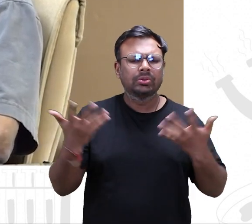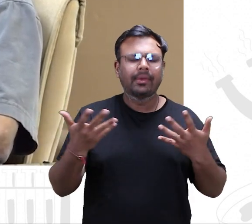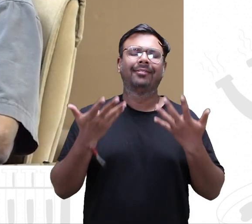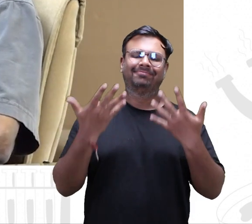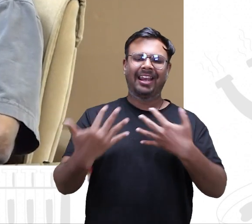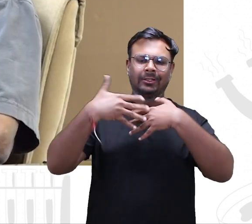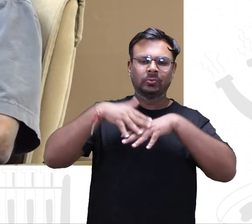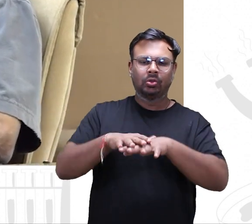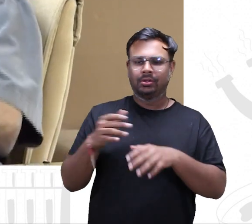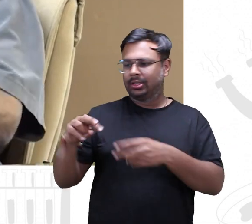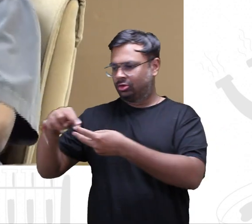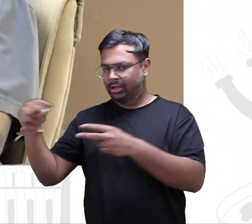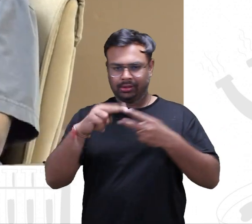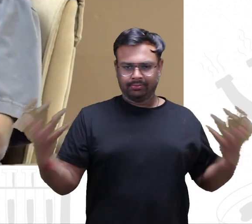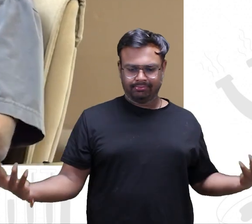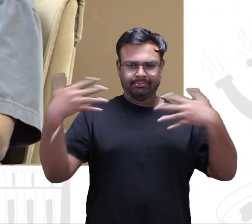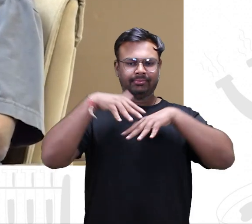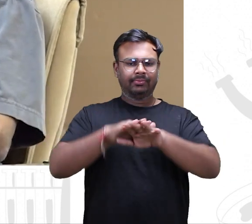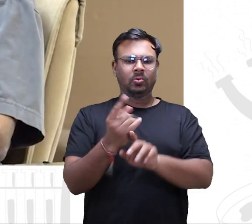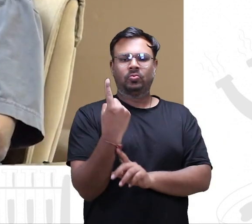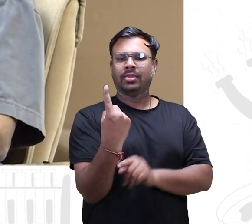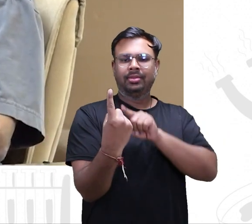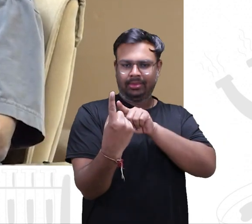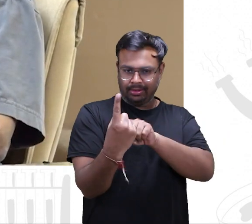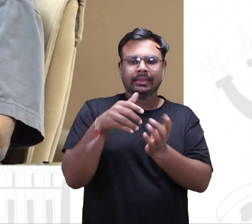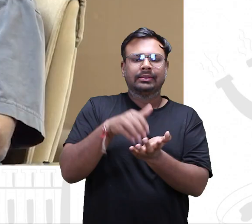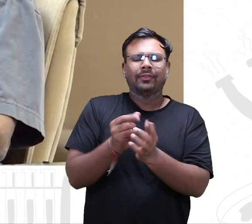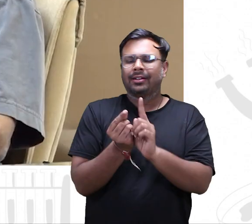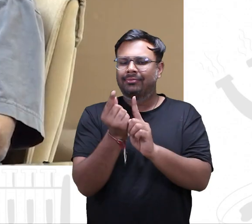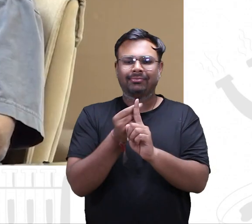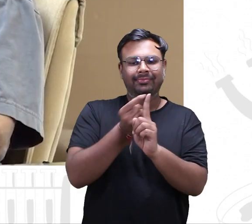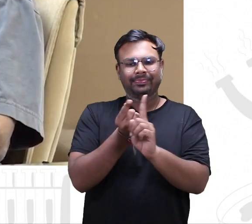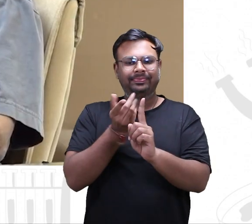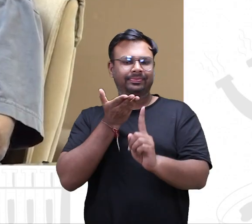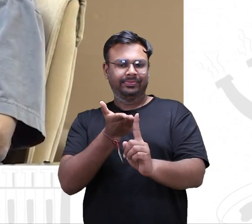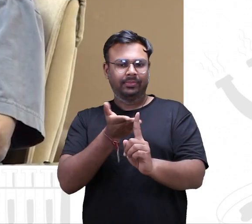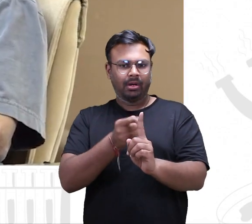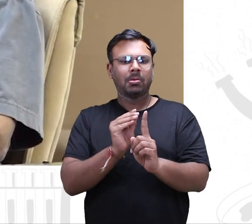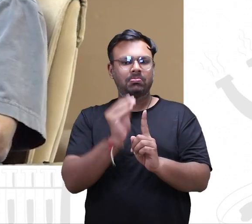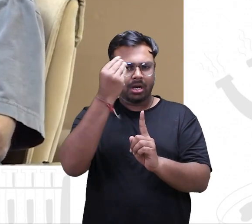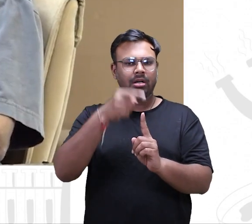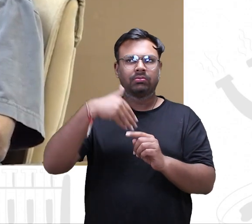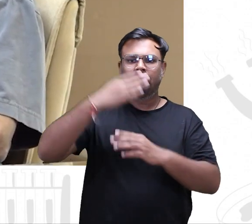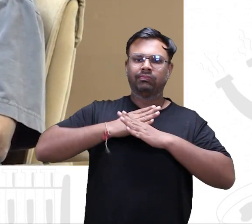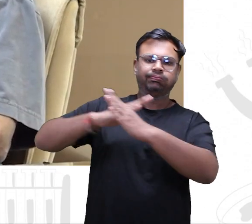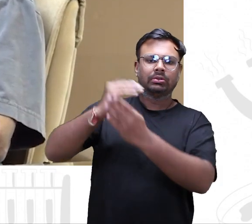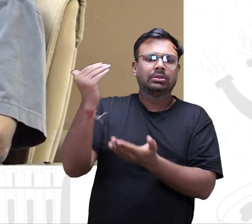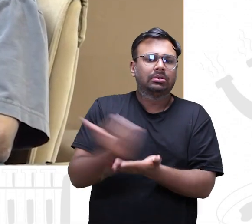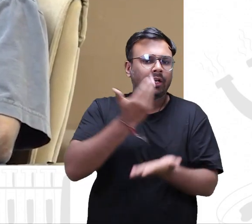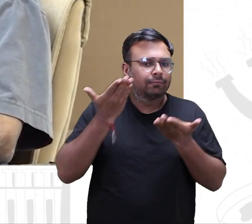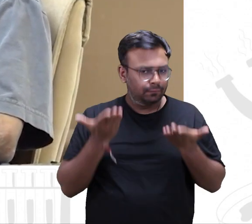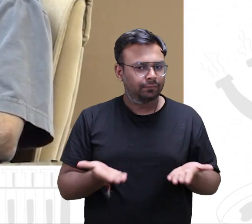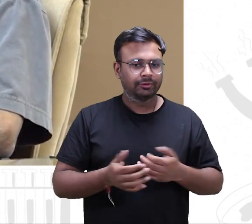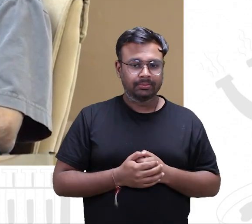especially when they make a hybrid plant. And hybrids in most crops are much better